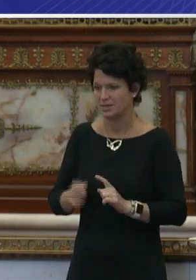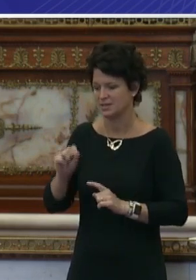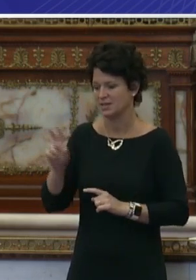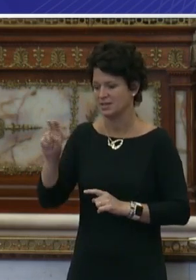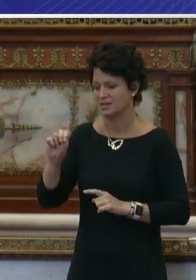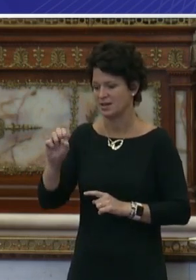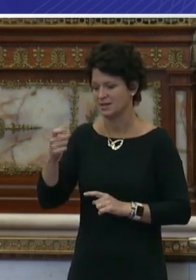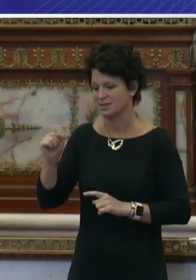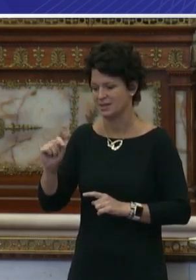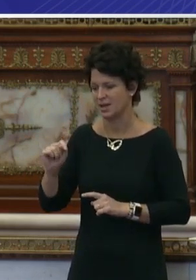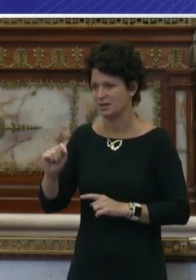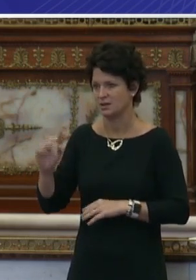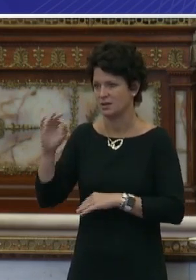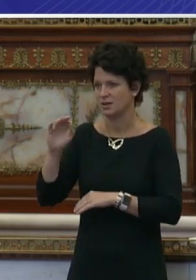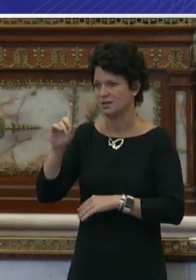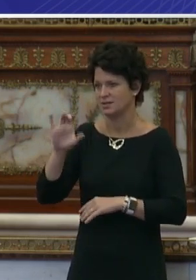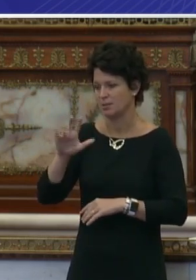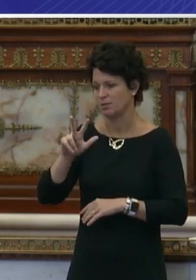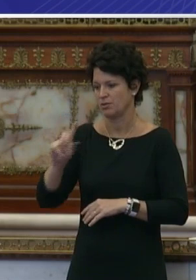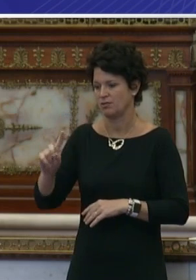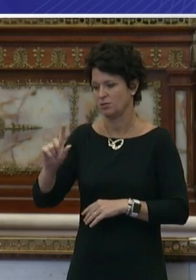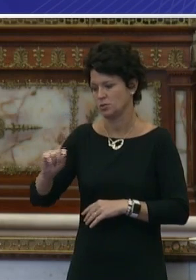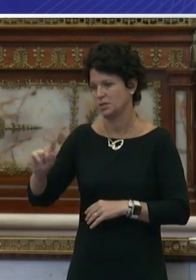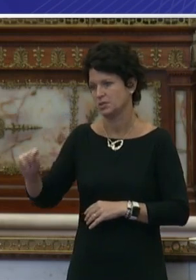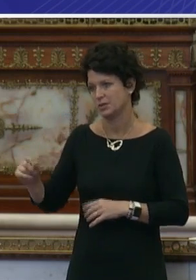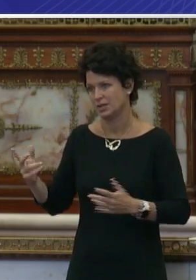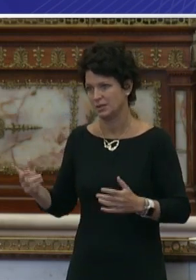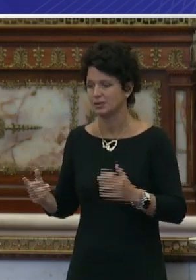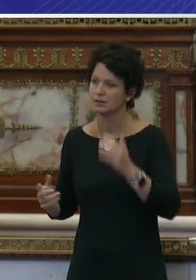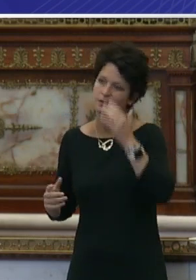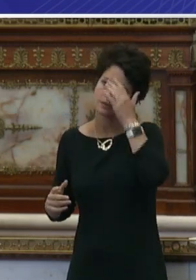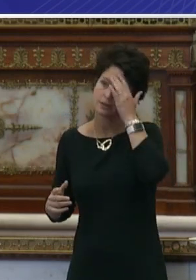December 31st of 2020. Yeah.